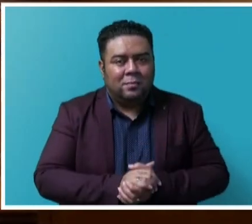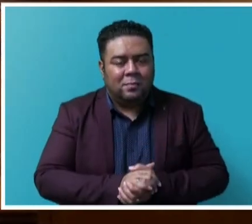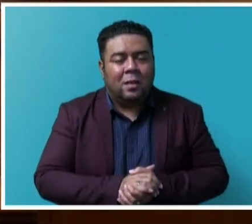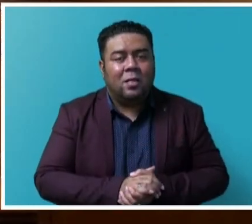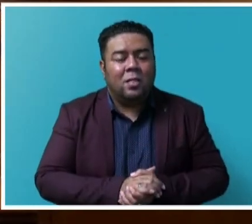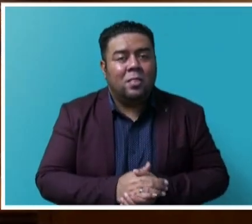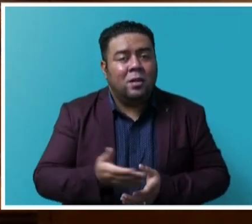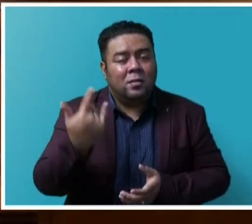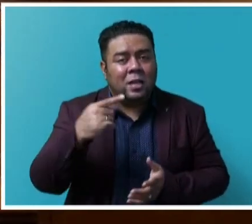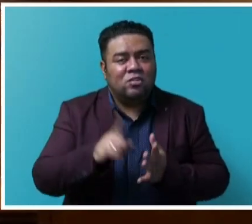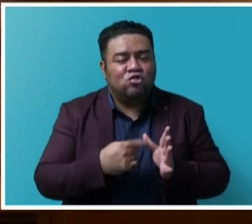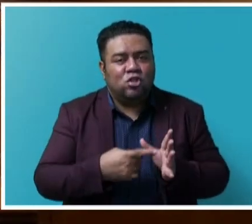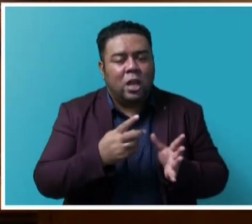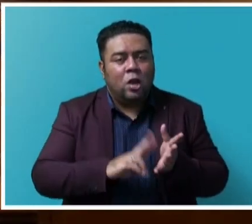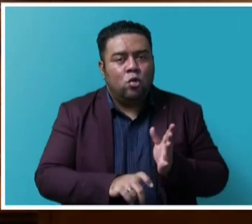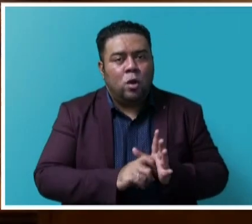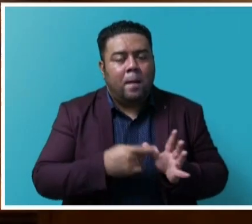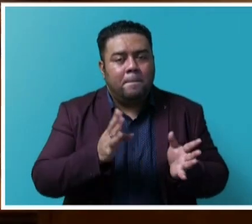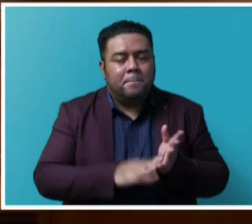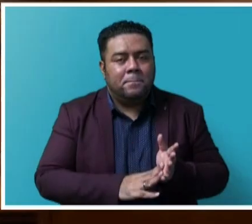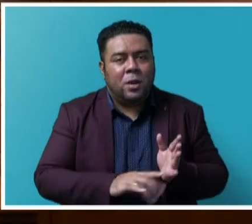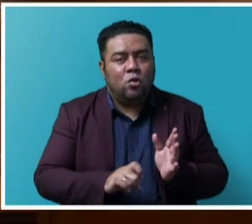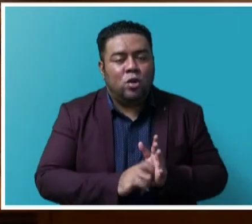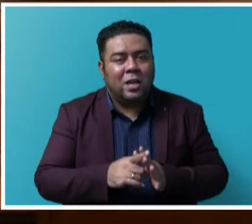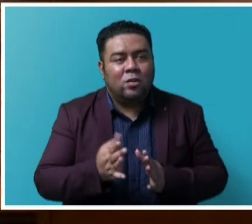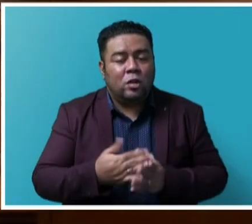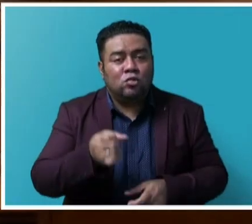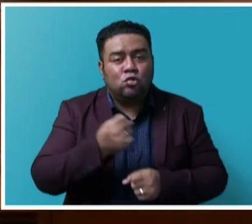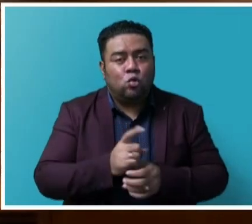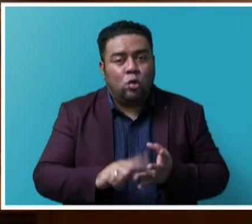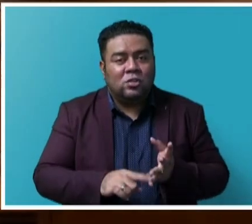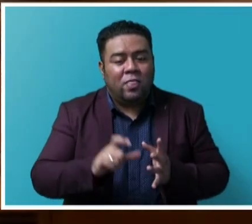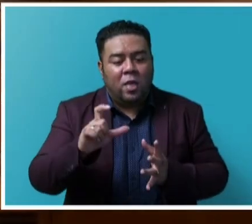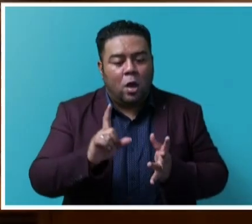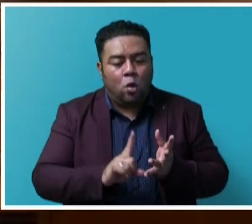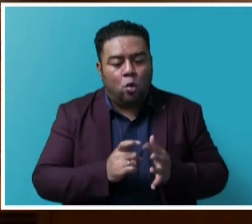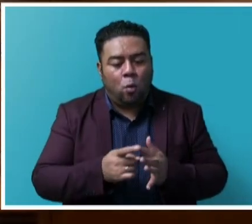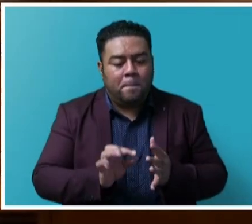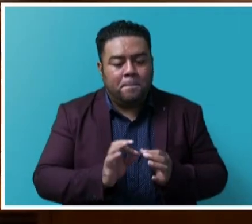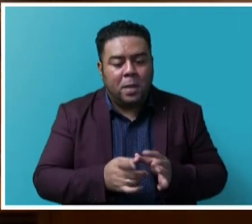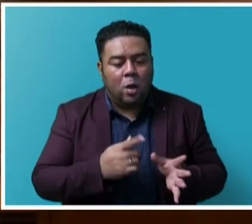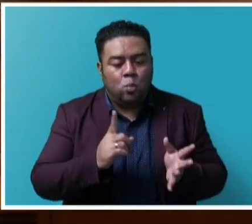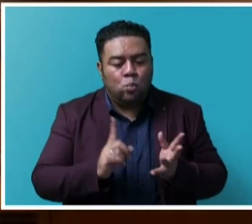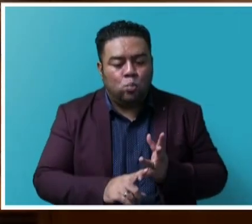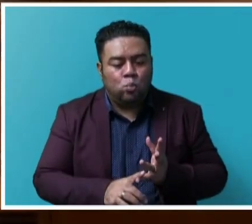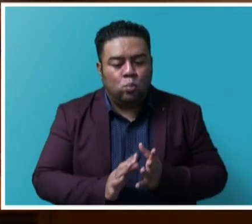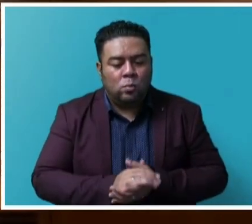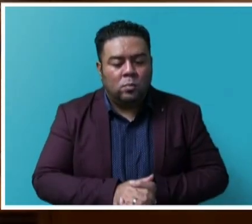late Mr. Jairam Reddy, the late Ratu Sir George Zakambau, and the late Ratu Sir Peneya Kanatambatu